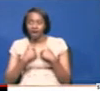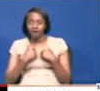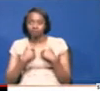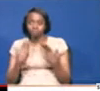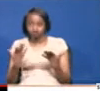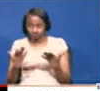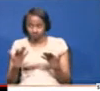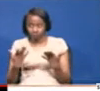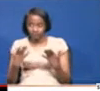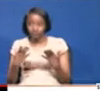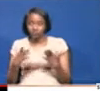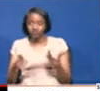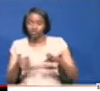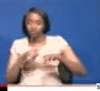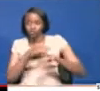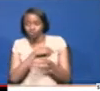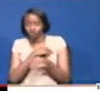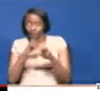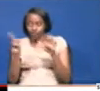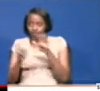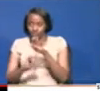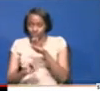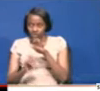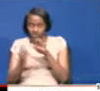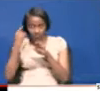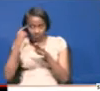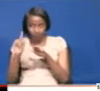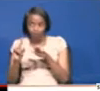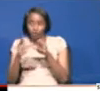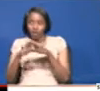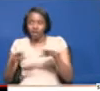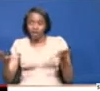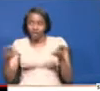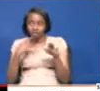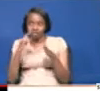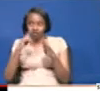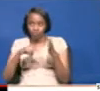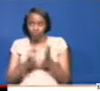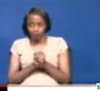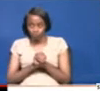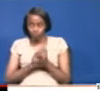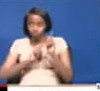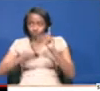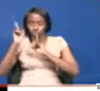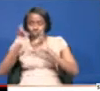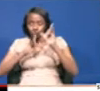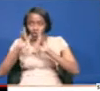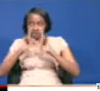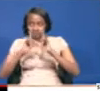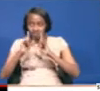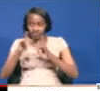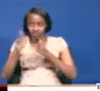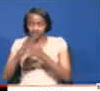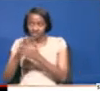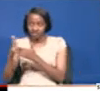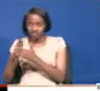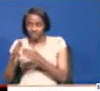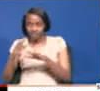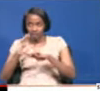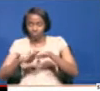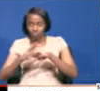secretary in the Ministry of Lands, are both promising to uplift the tourism sector, saying it is the key economic pillar of the county. The